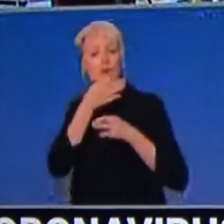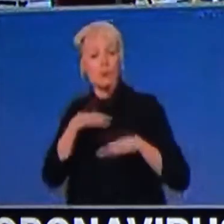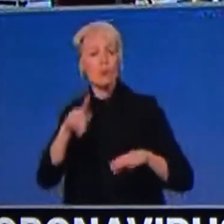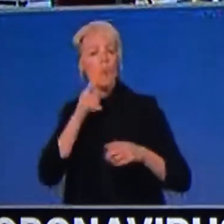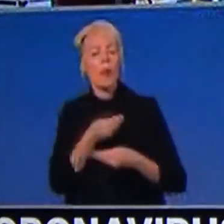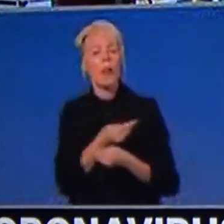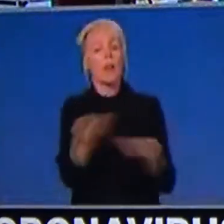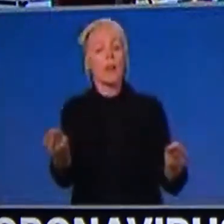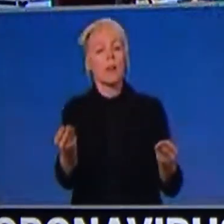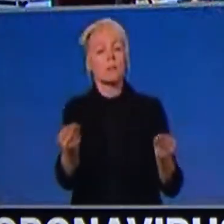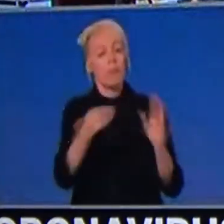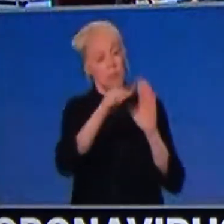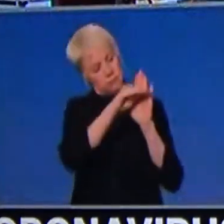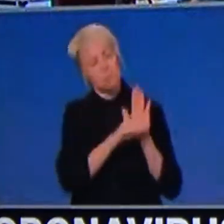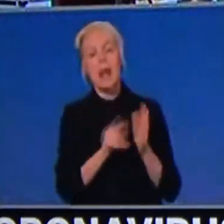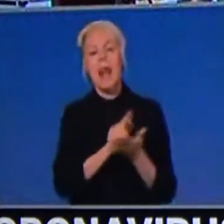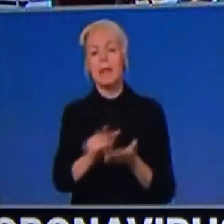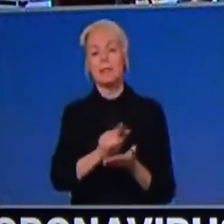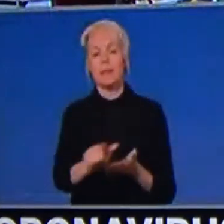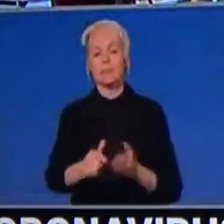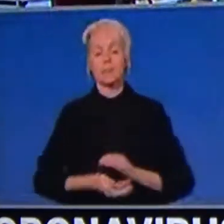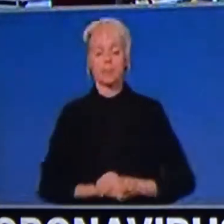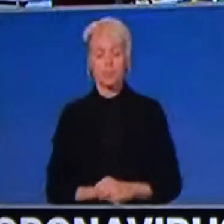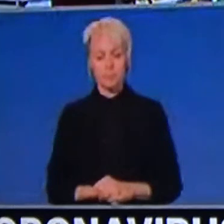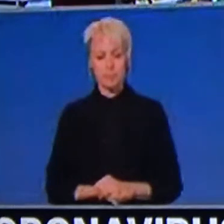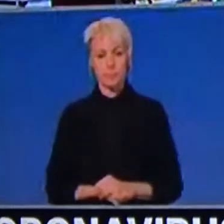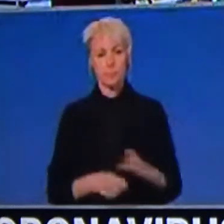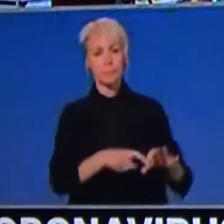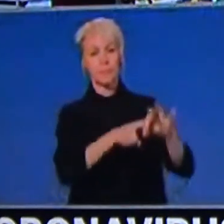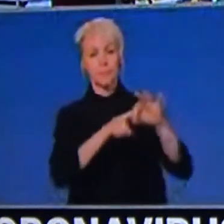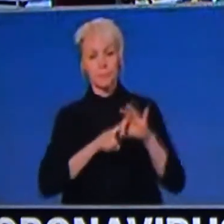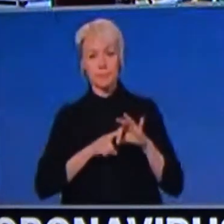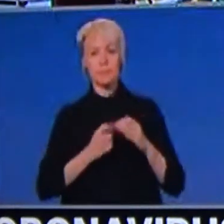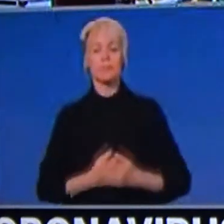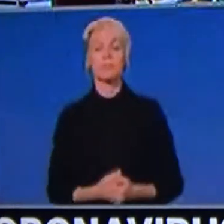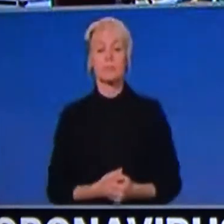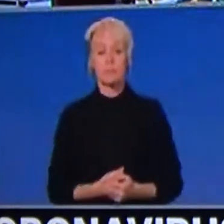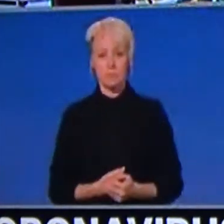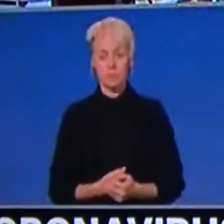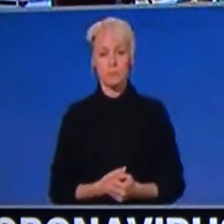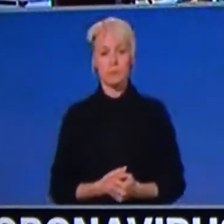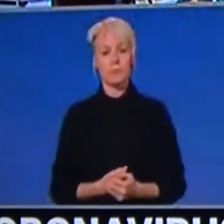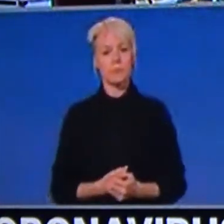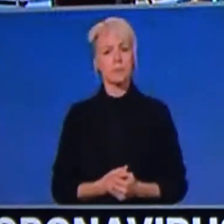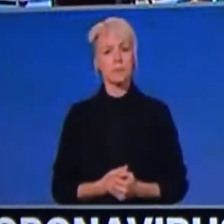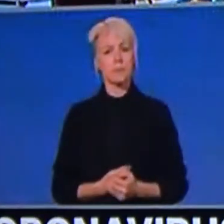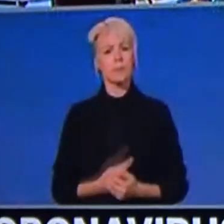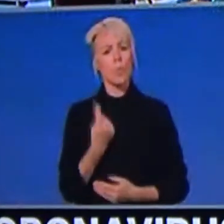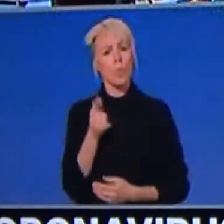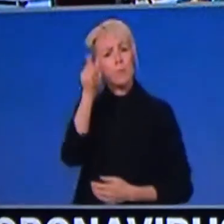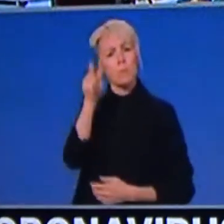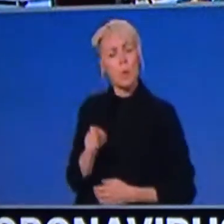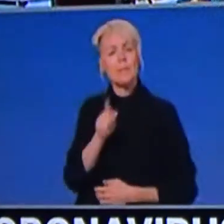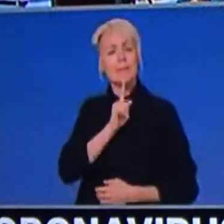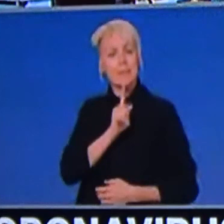Just hang on. Well, I'm working around the room. Everyone's got to go. Yeah. Prime Minister, Winston Peters flagged a more relaxed border arrangement between